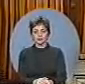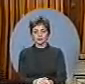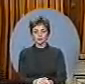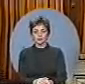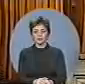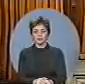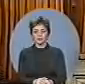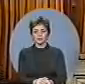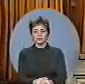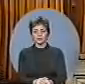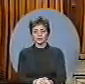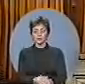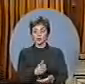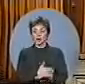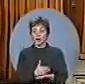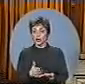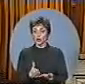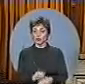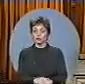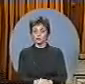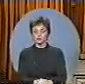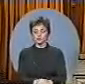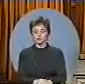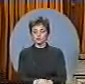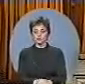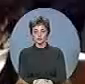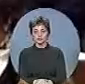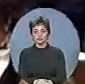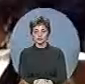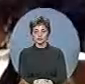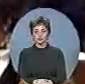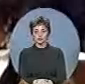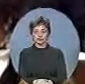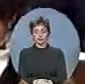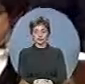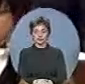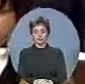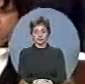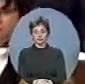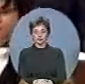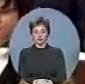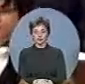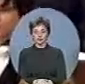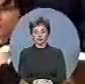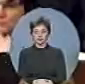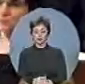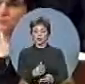Order the Right Honourable the Prime Minister. Order.